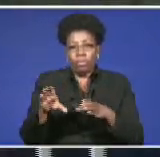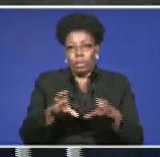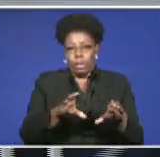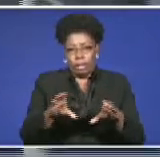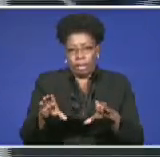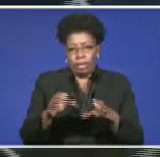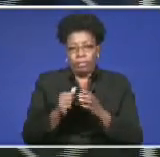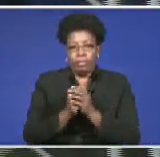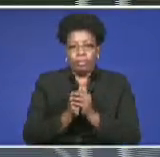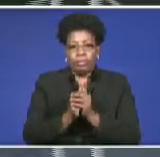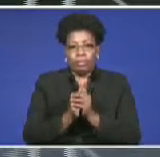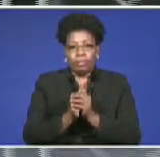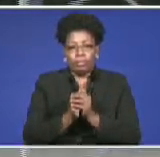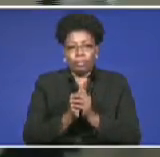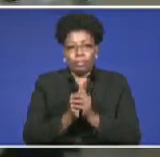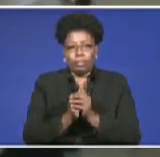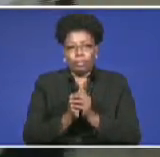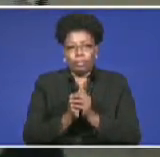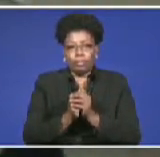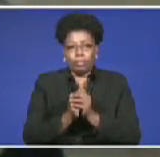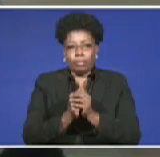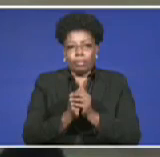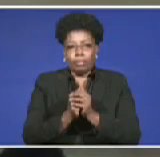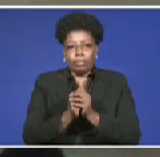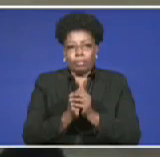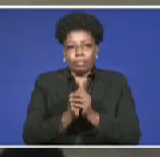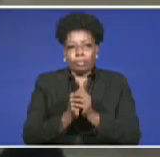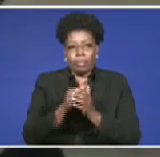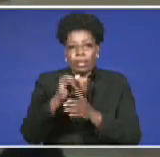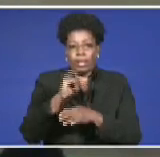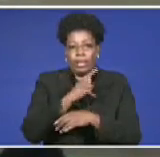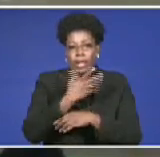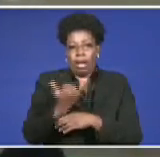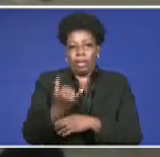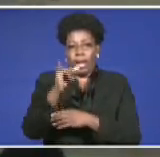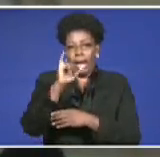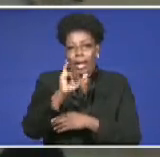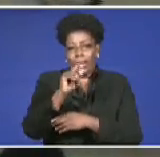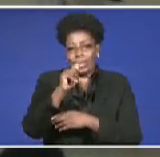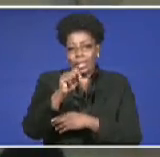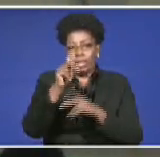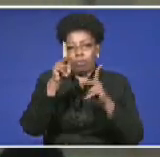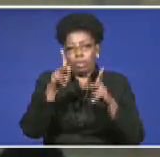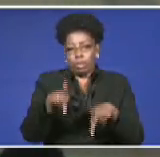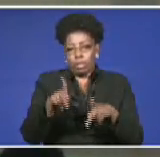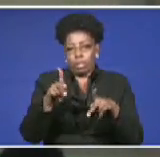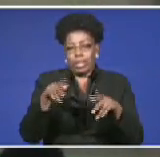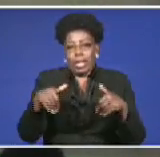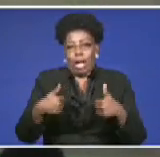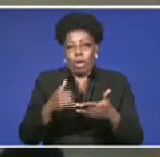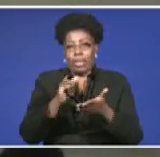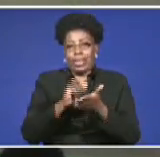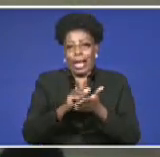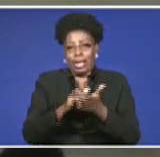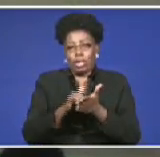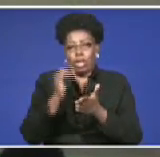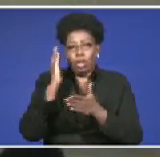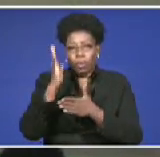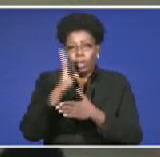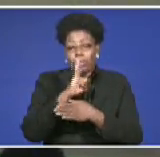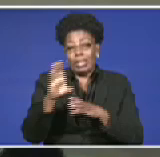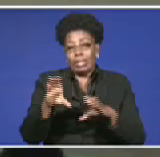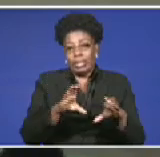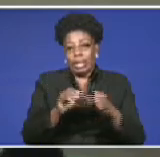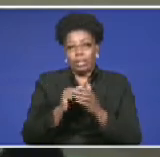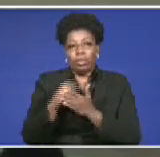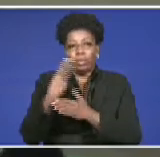compliance. My IT personnel is very engaged in how that's going to be done. You